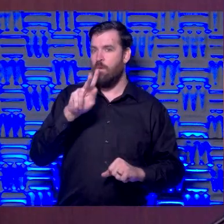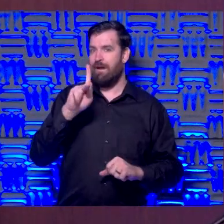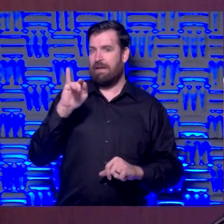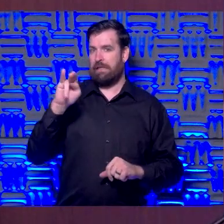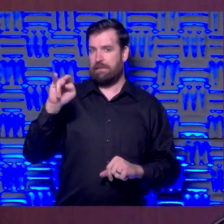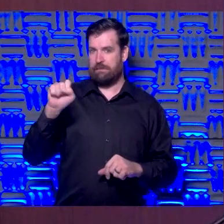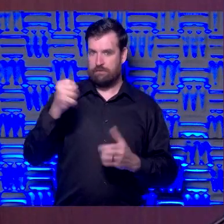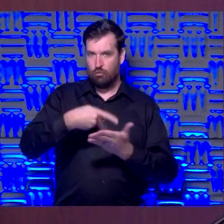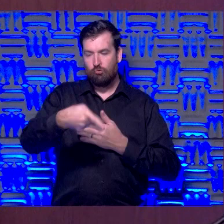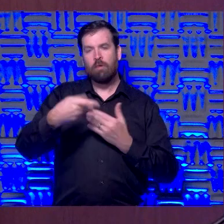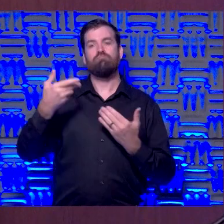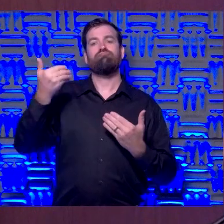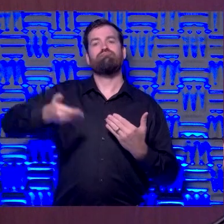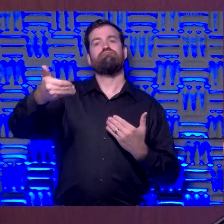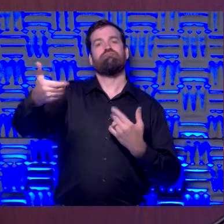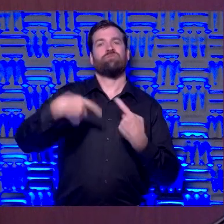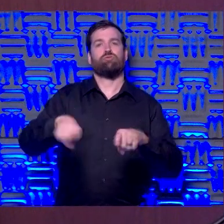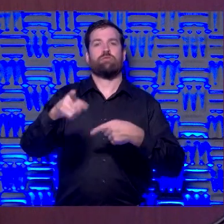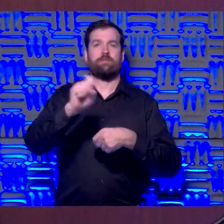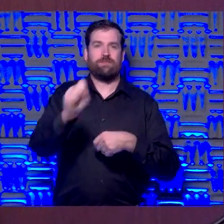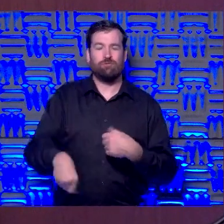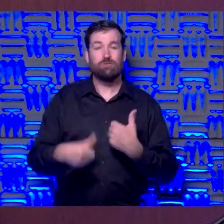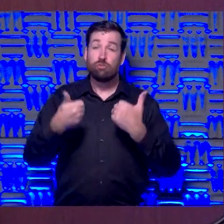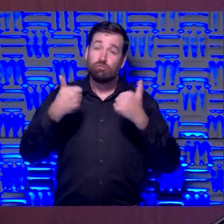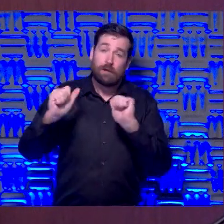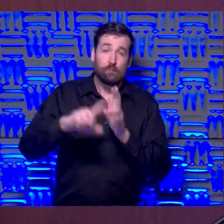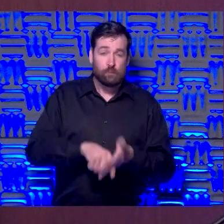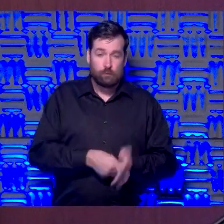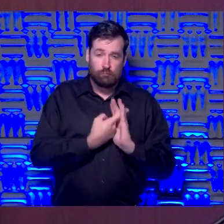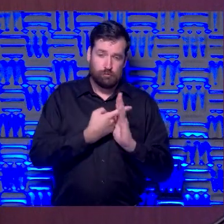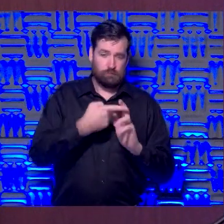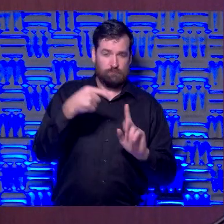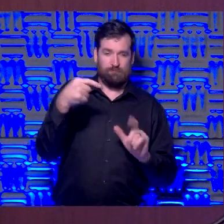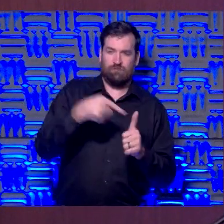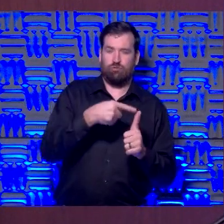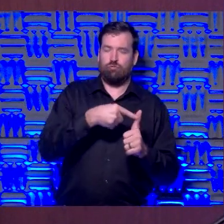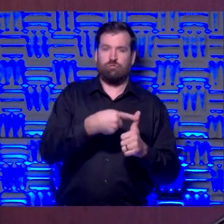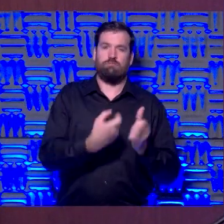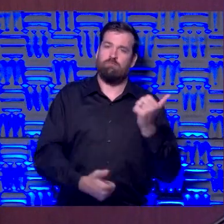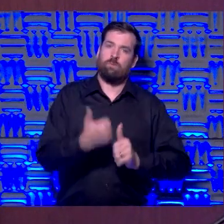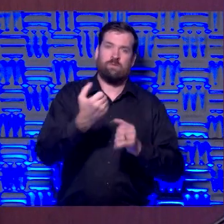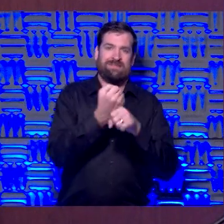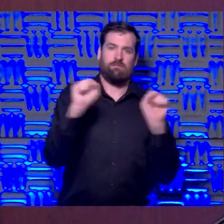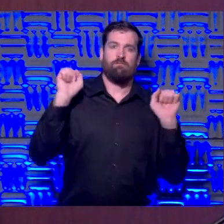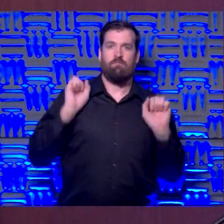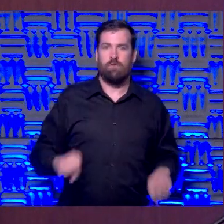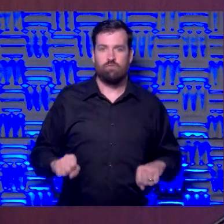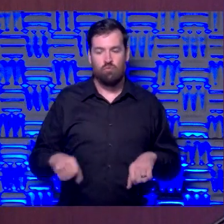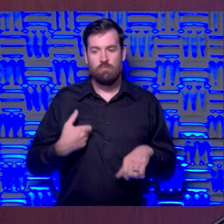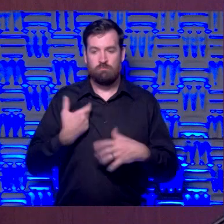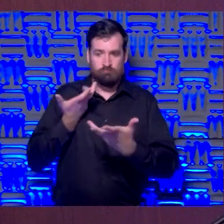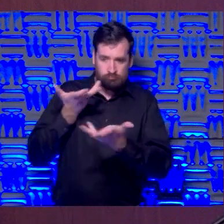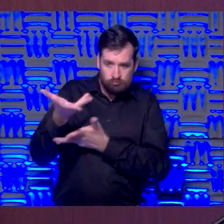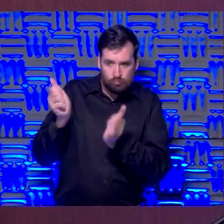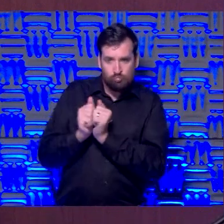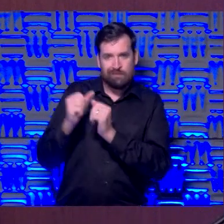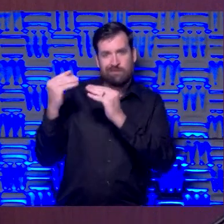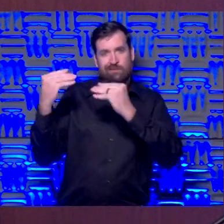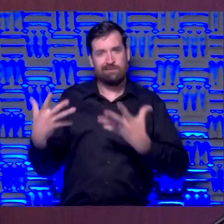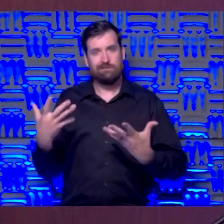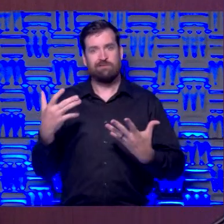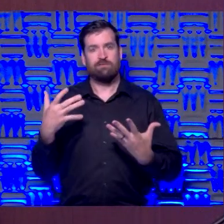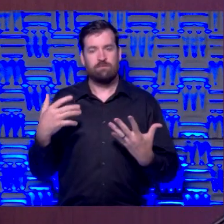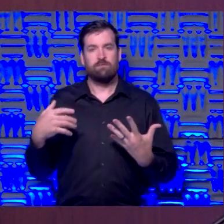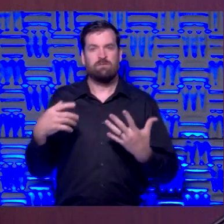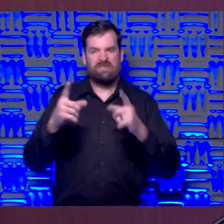go throughout the semester. But working really hard to try and start out as safely as we can. We've worked with our faculty to identify